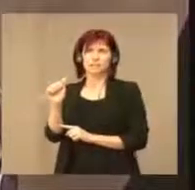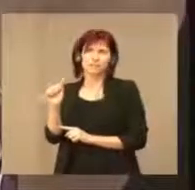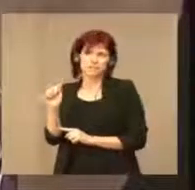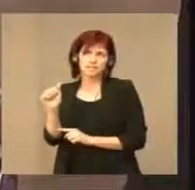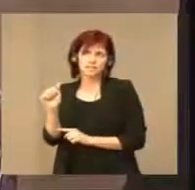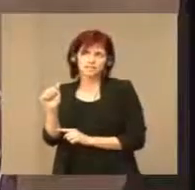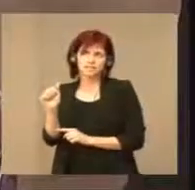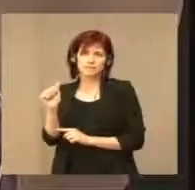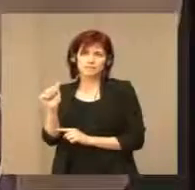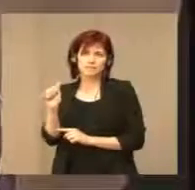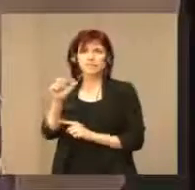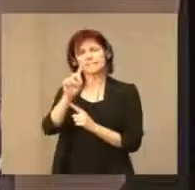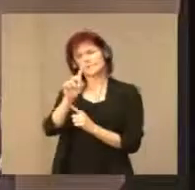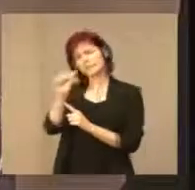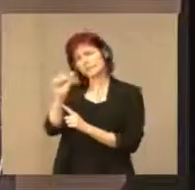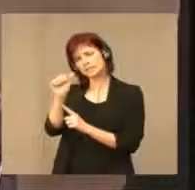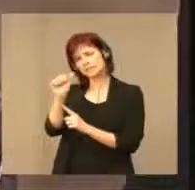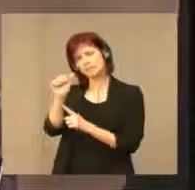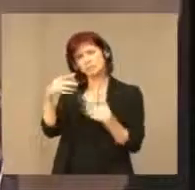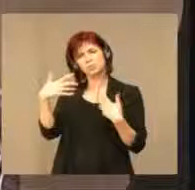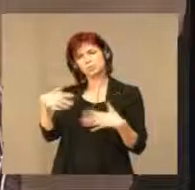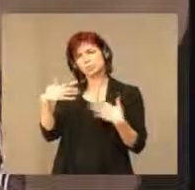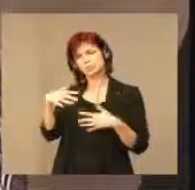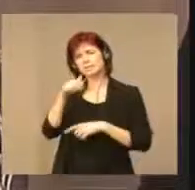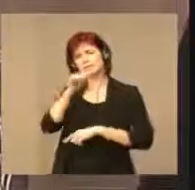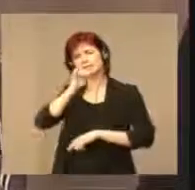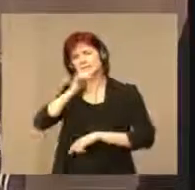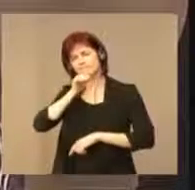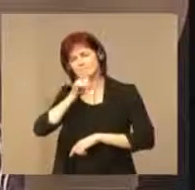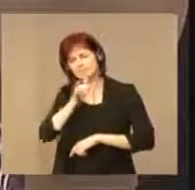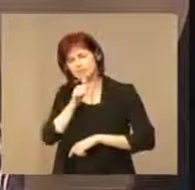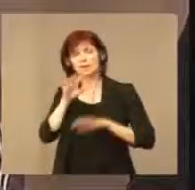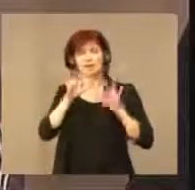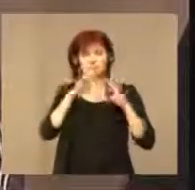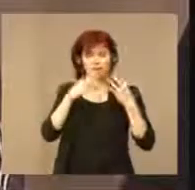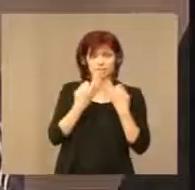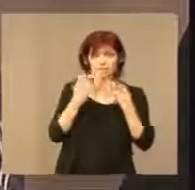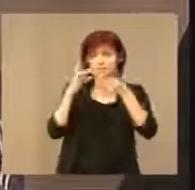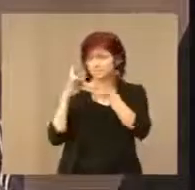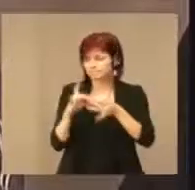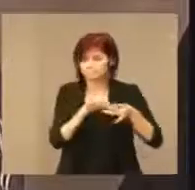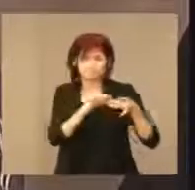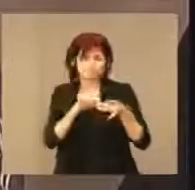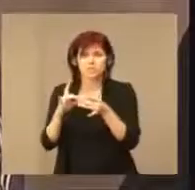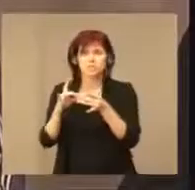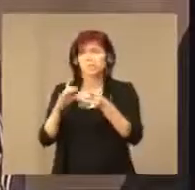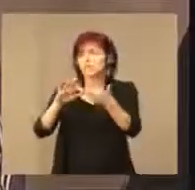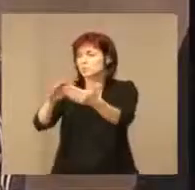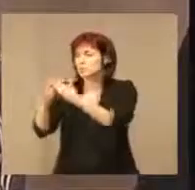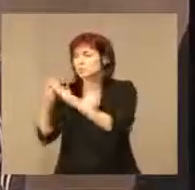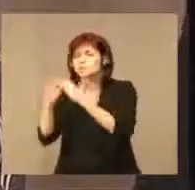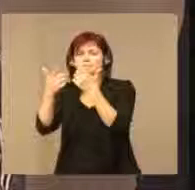is very hurting in many ways to families, to relations, and so forth. I come